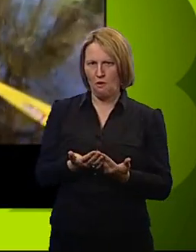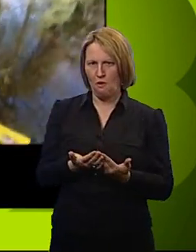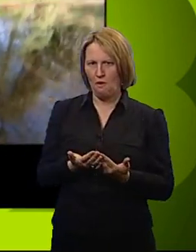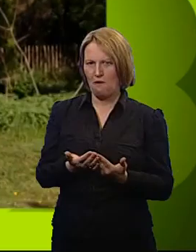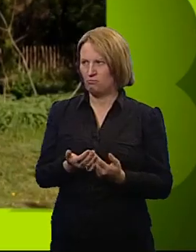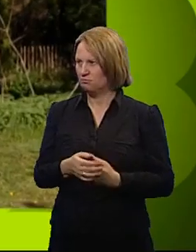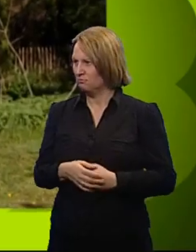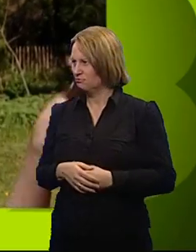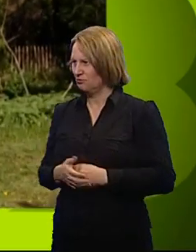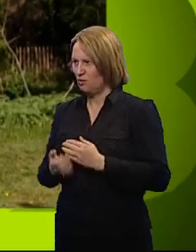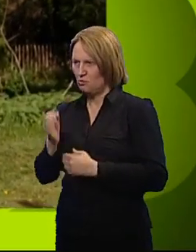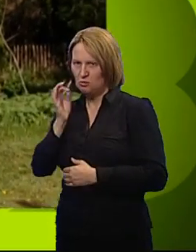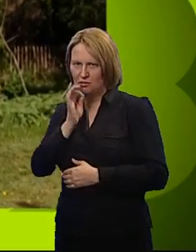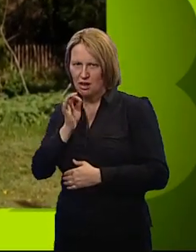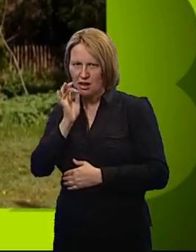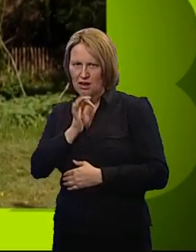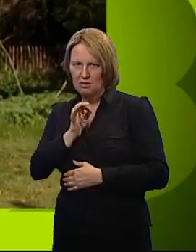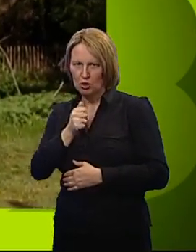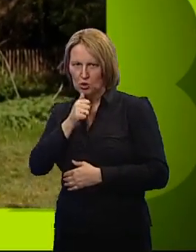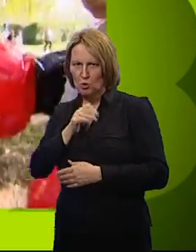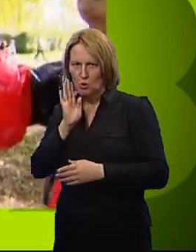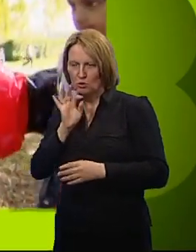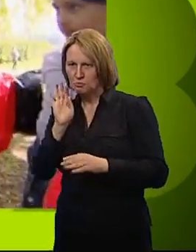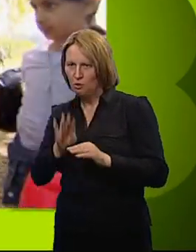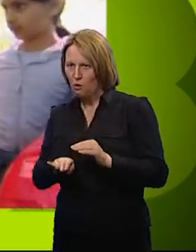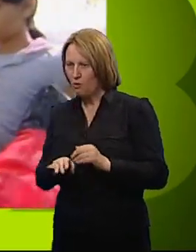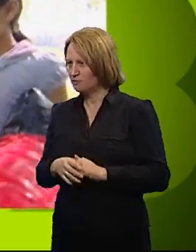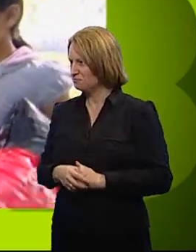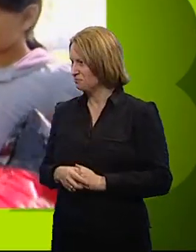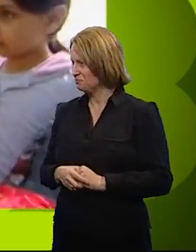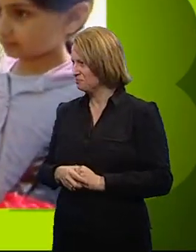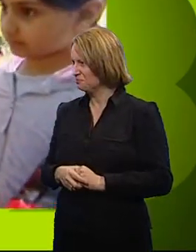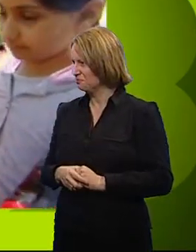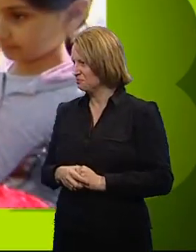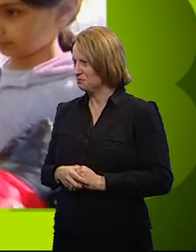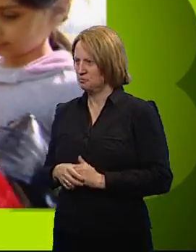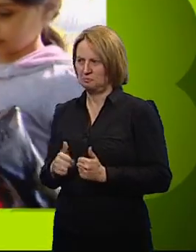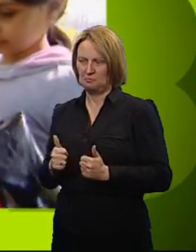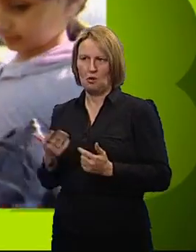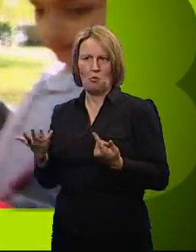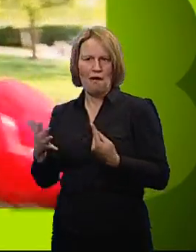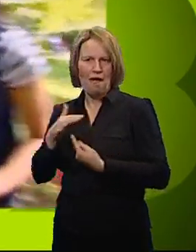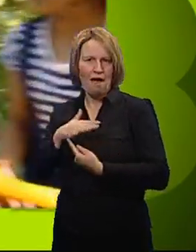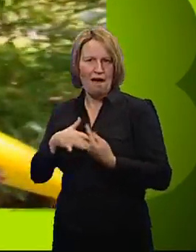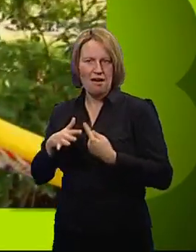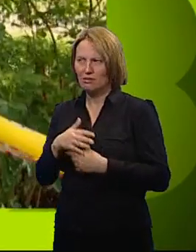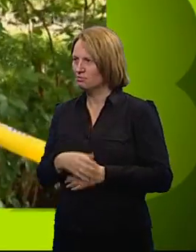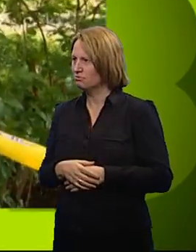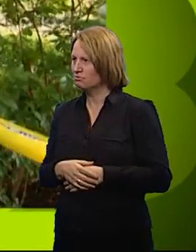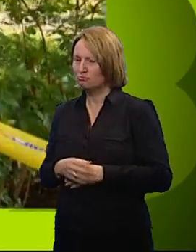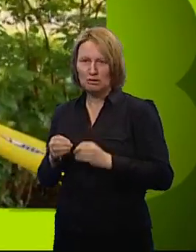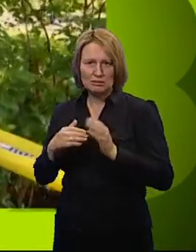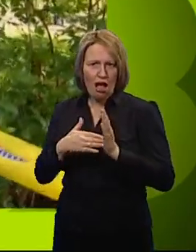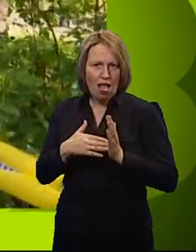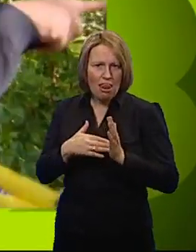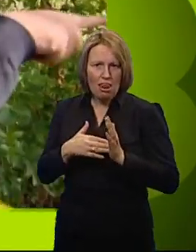a football. Because we found them in water, we were doing water sports. Correct again, but what about that destination?